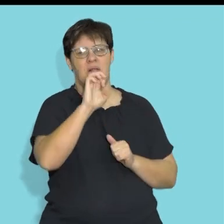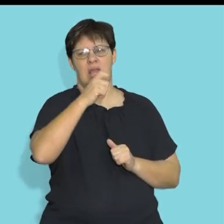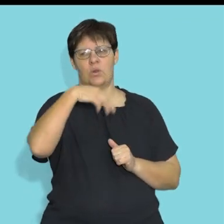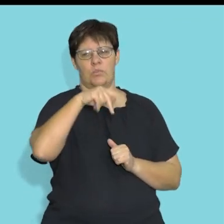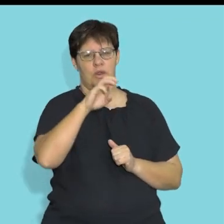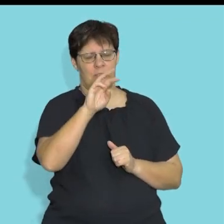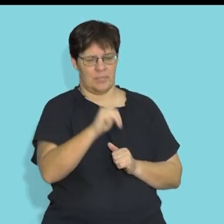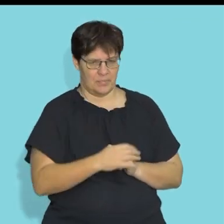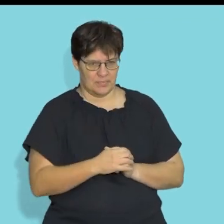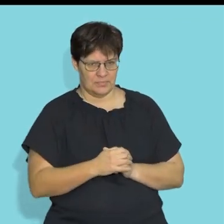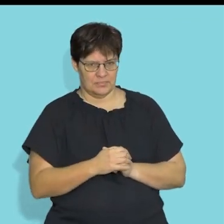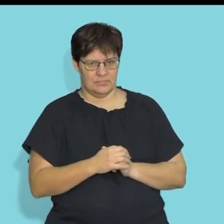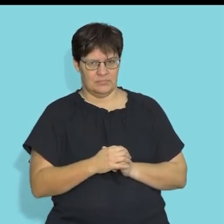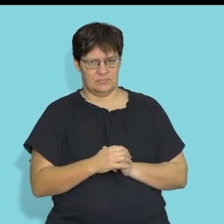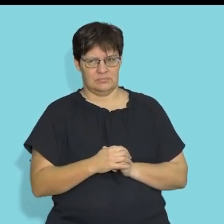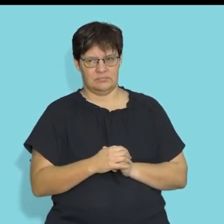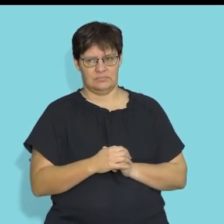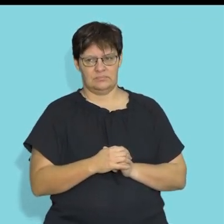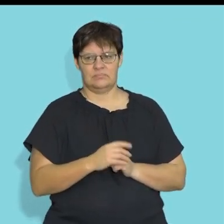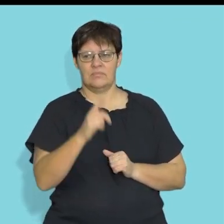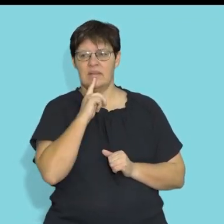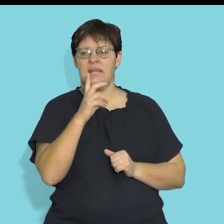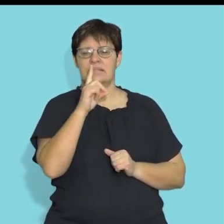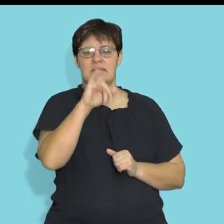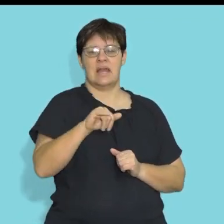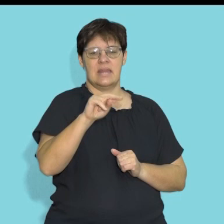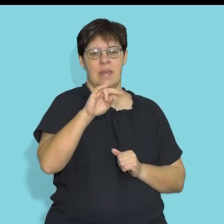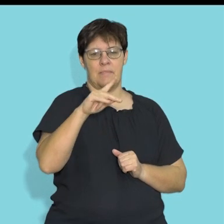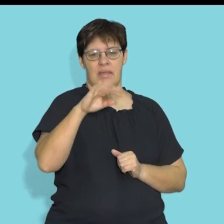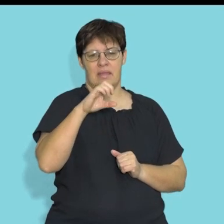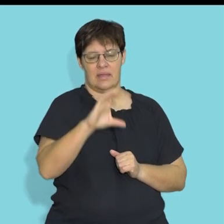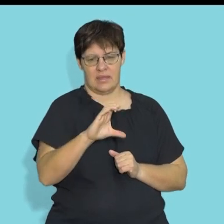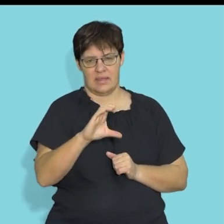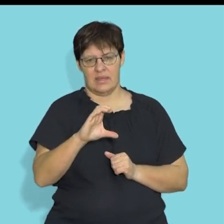chemical equilibrium. We looked at the definition of dynamic